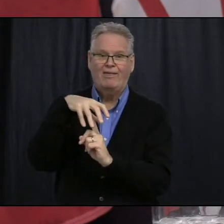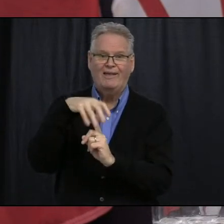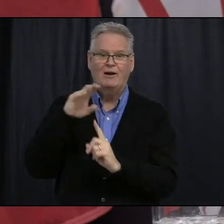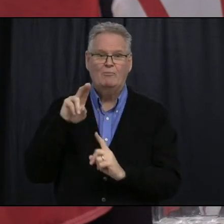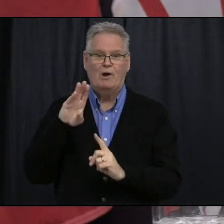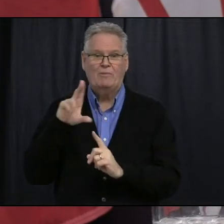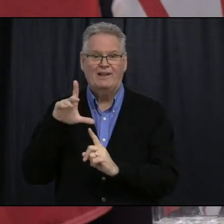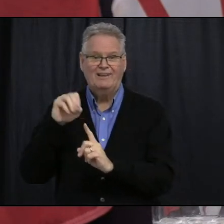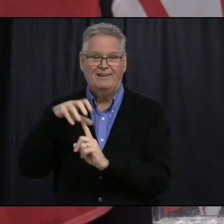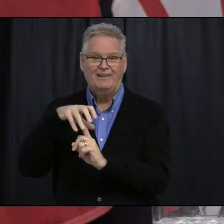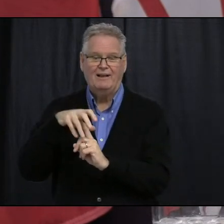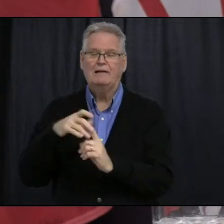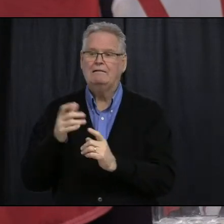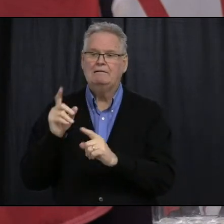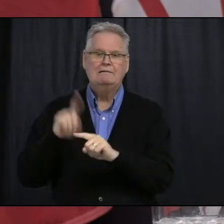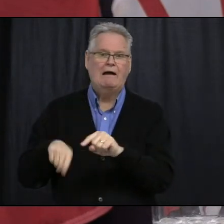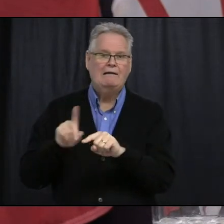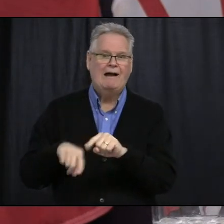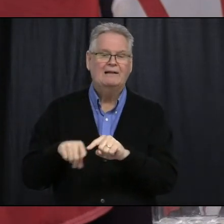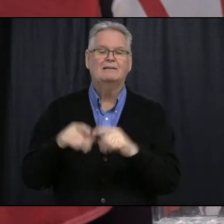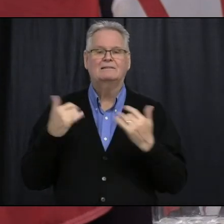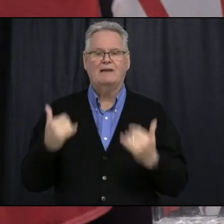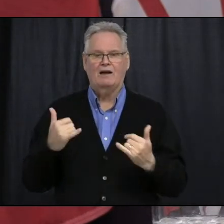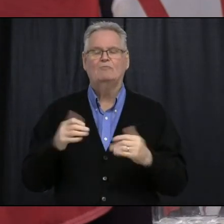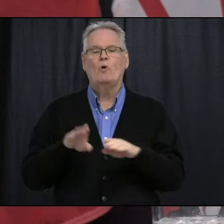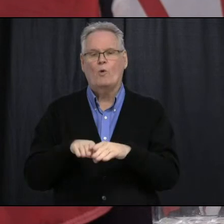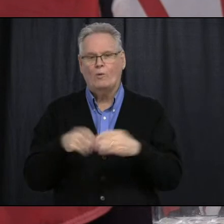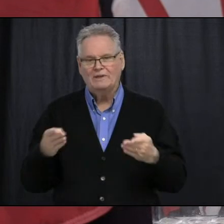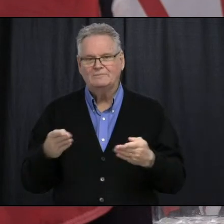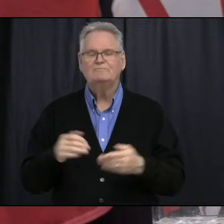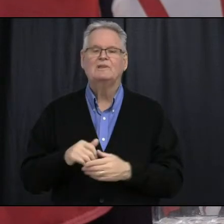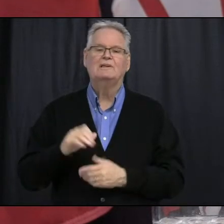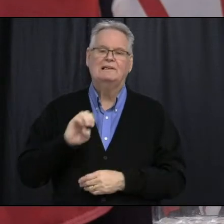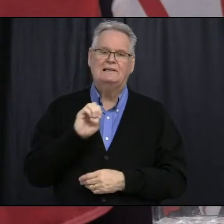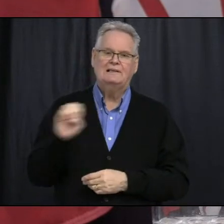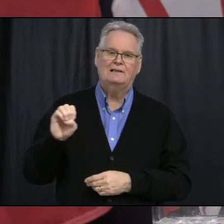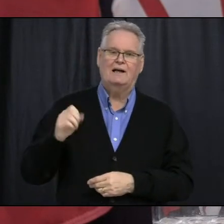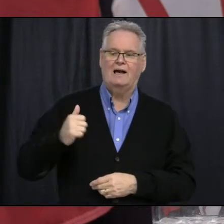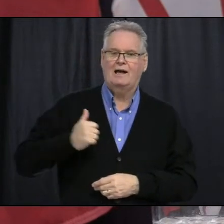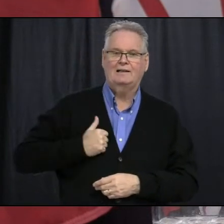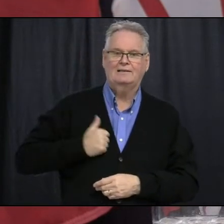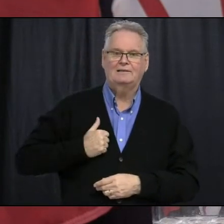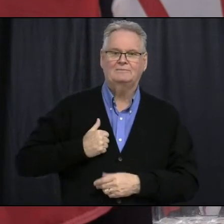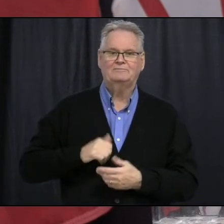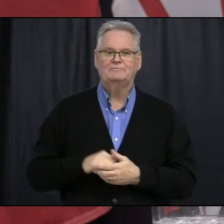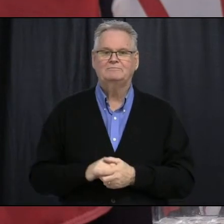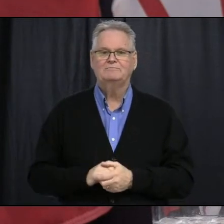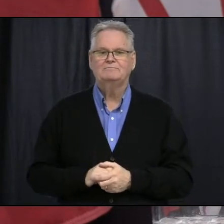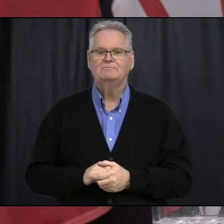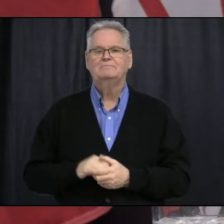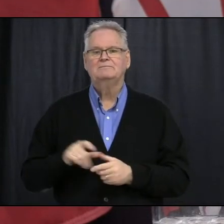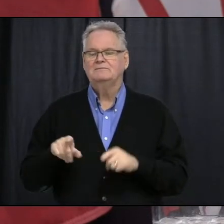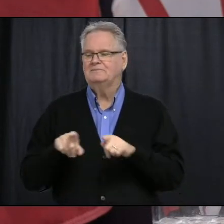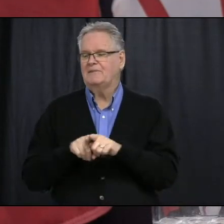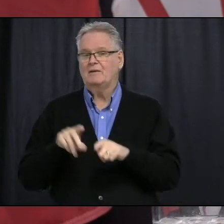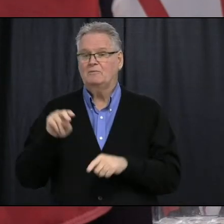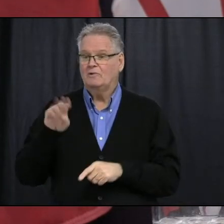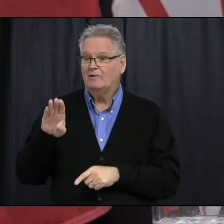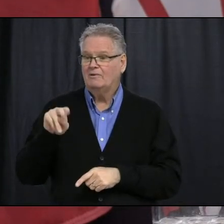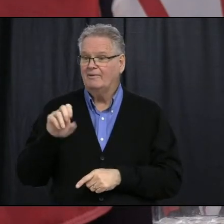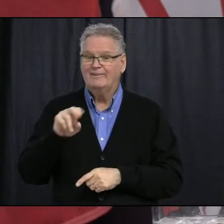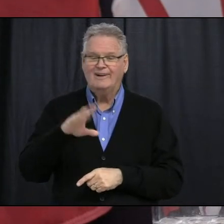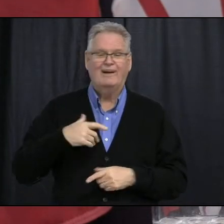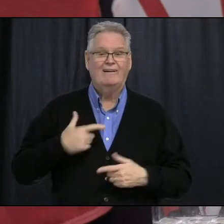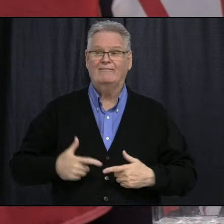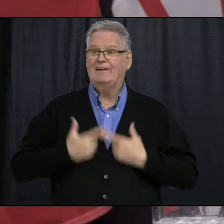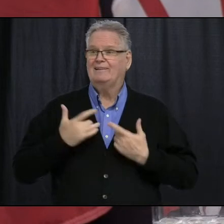Canada and have not travelled outside will be treated no differently than if they lived within this province. The only thing is they will need